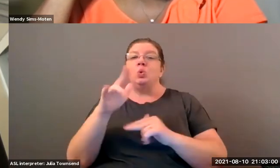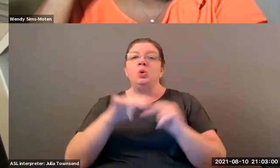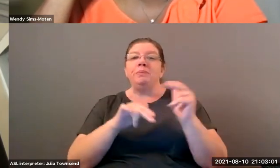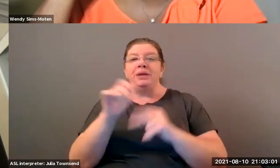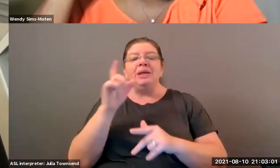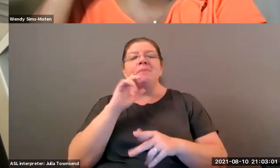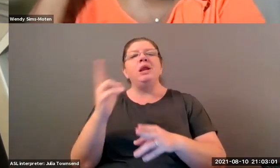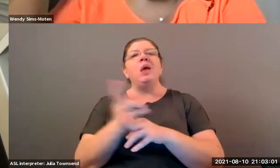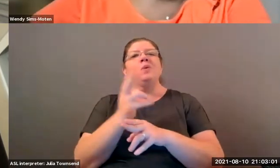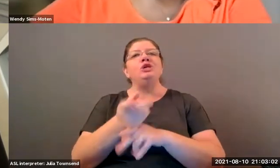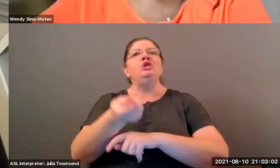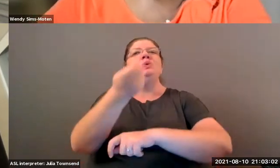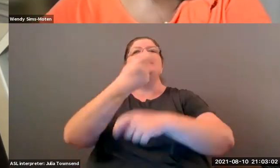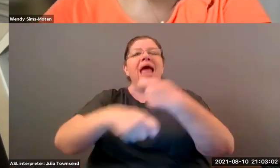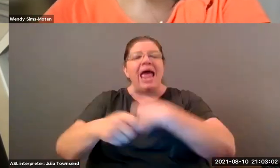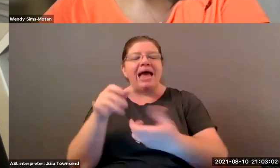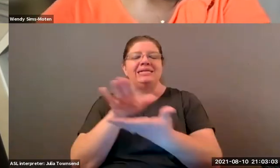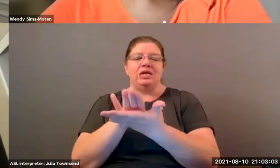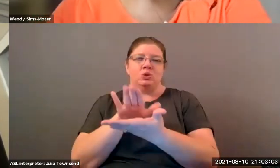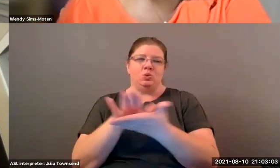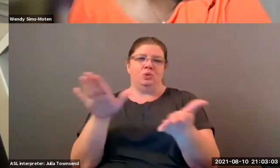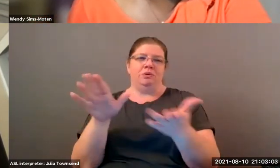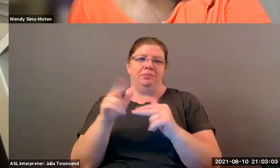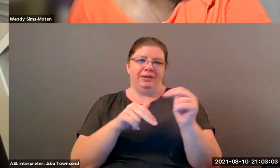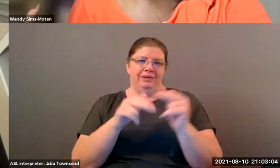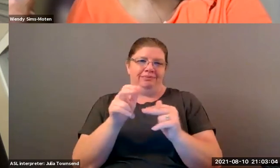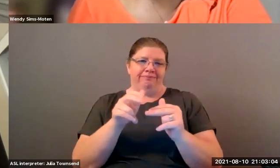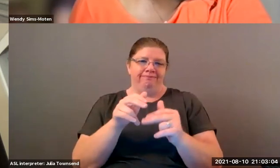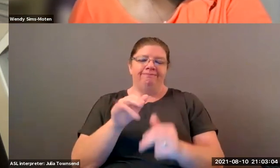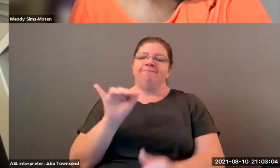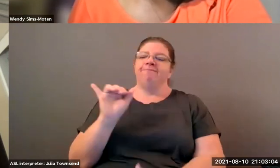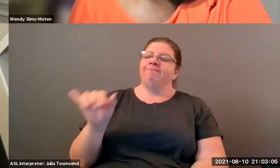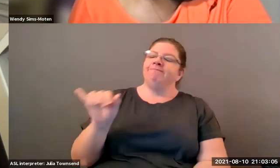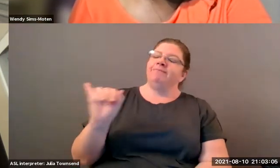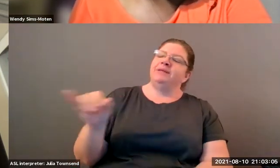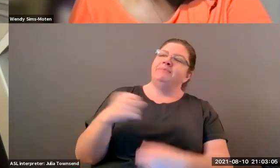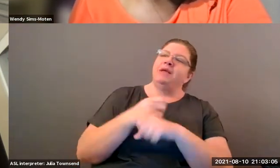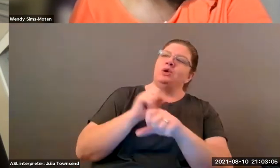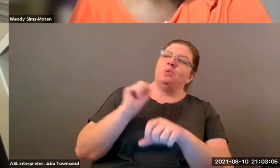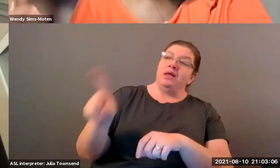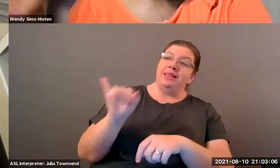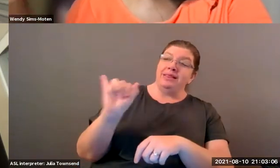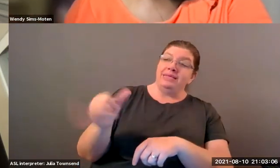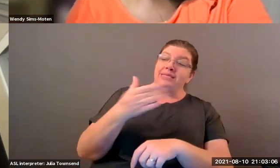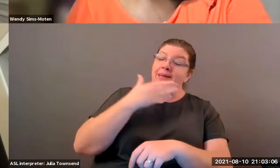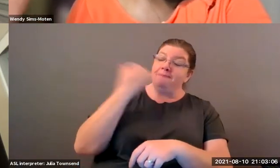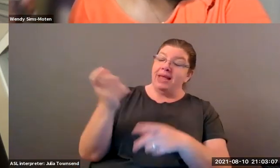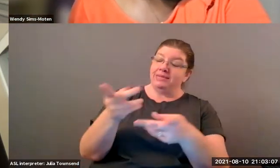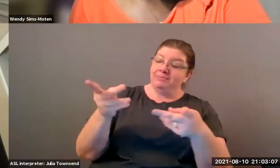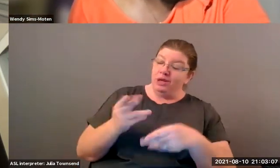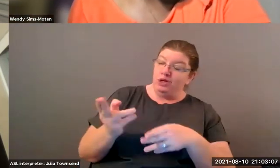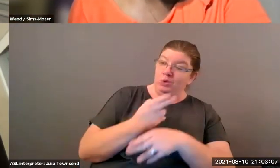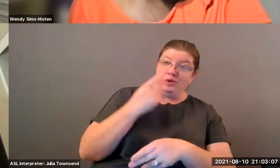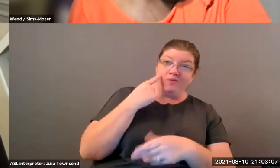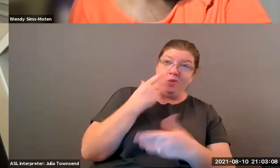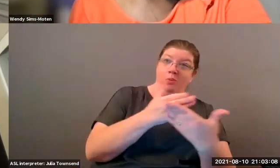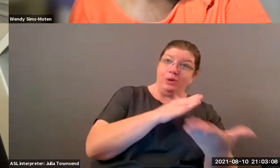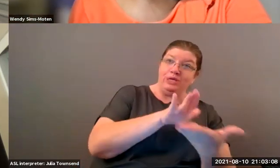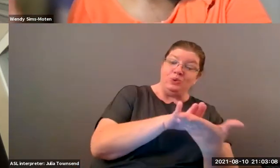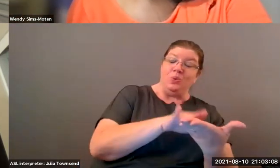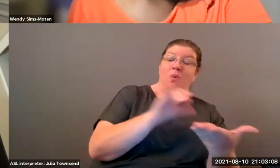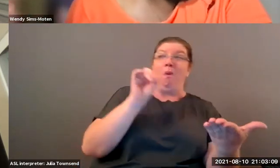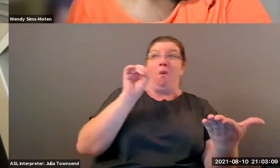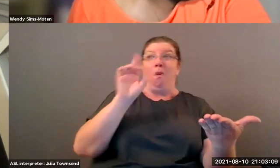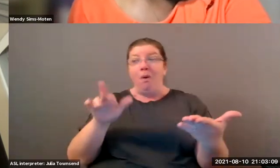one. Okay. So then that begs the question, is this the best site to use, whether it becomes a new preschool or whether it would be, you